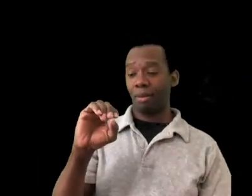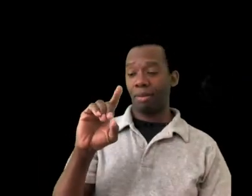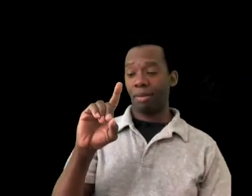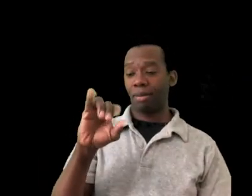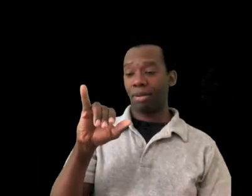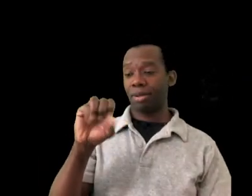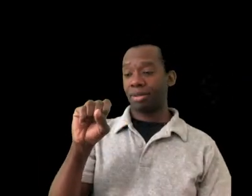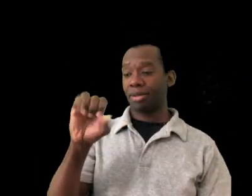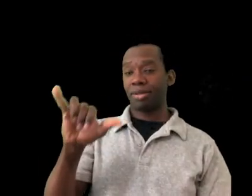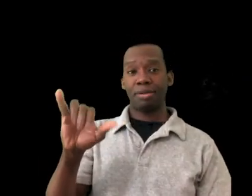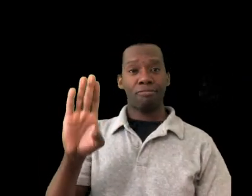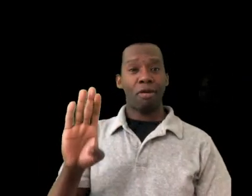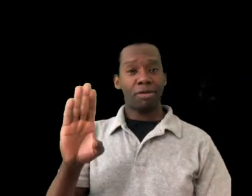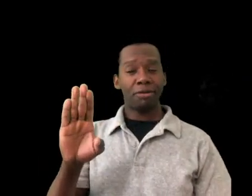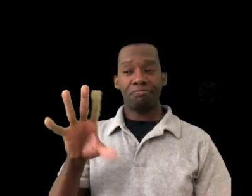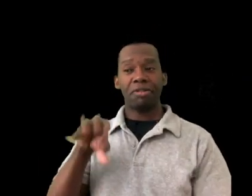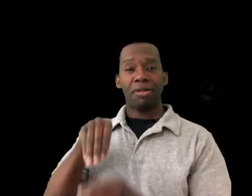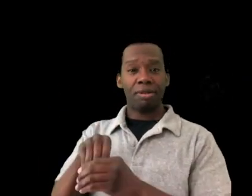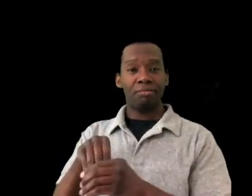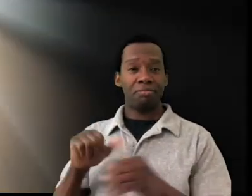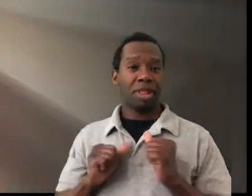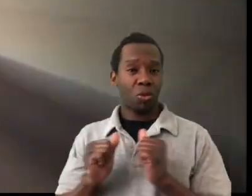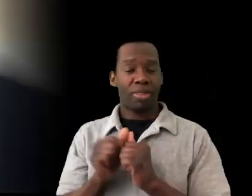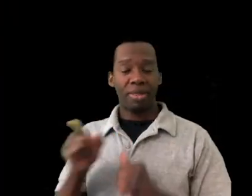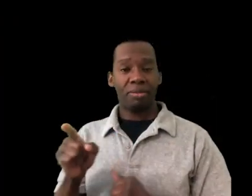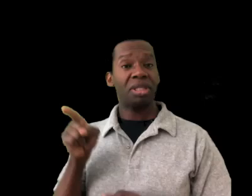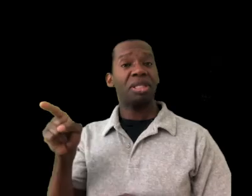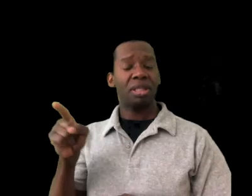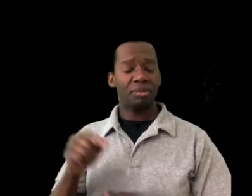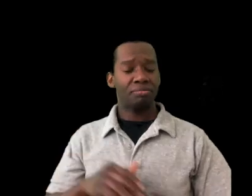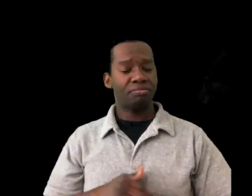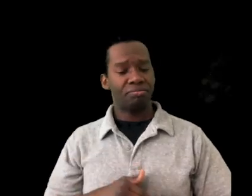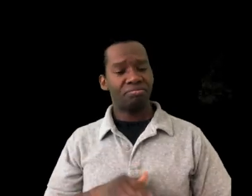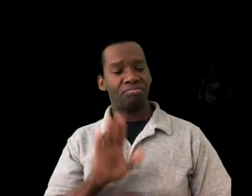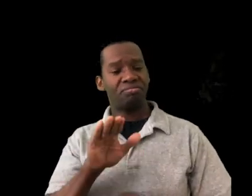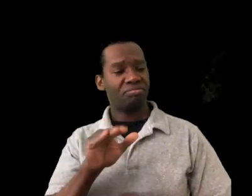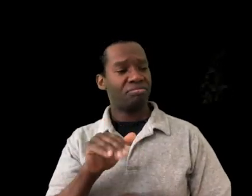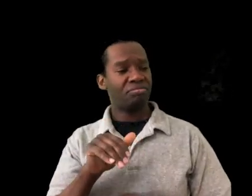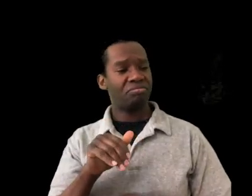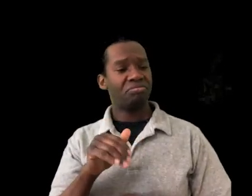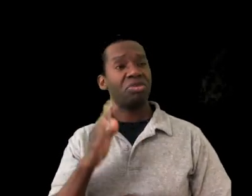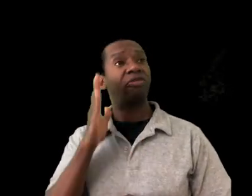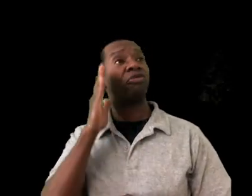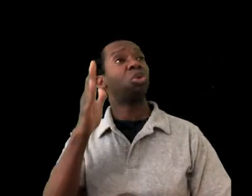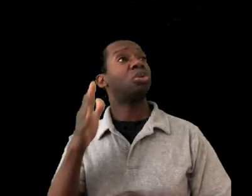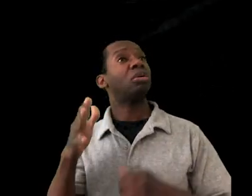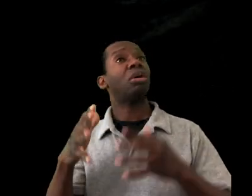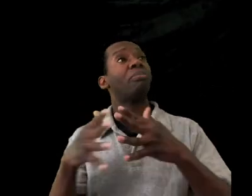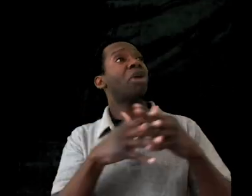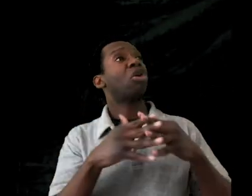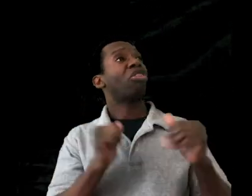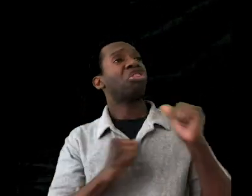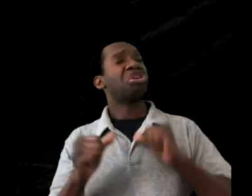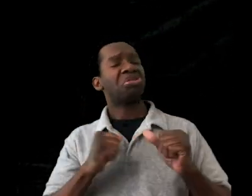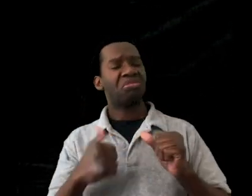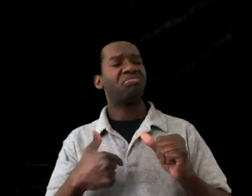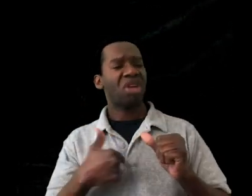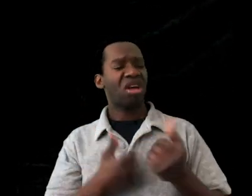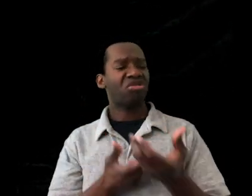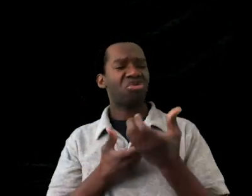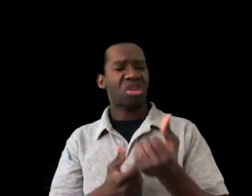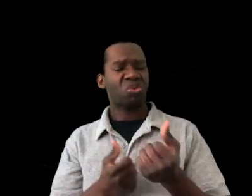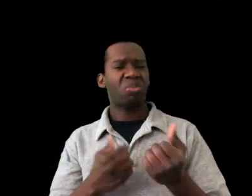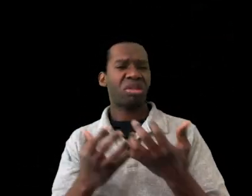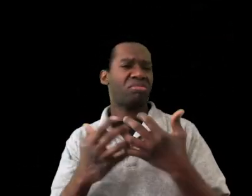Johnny Lee taught me is to show up for family. Week of Black Odyssey Boston, he said to us, on the verge